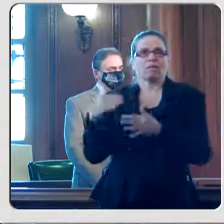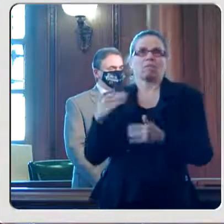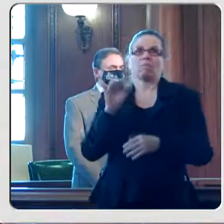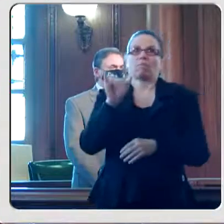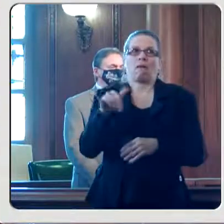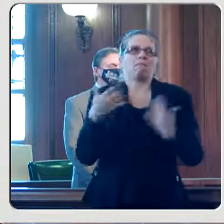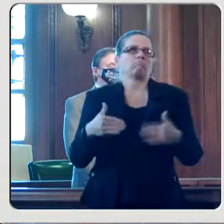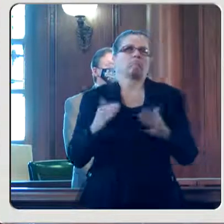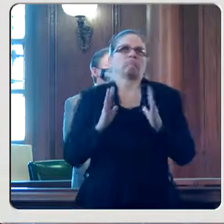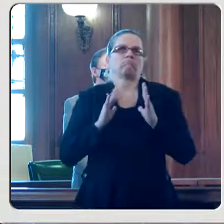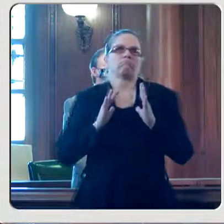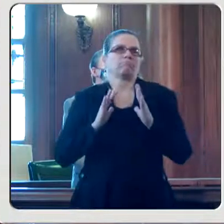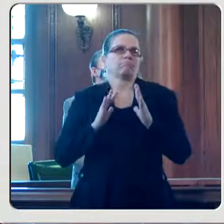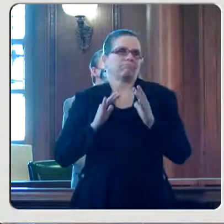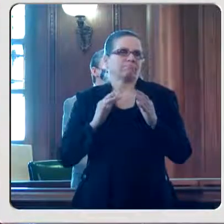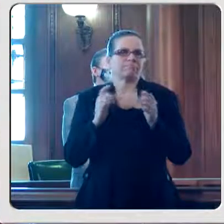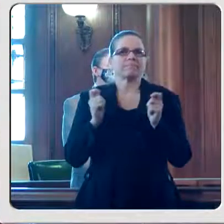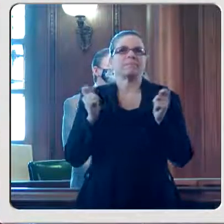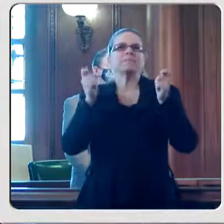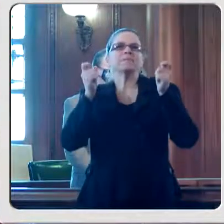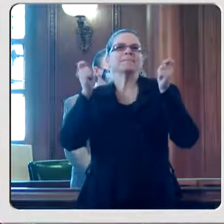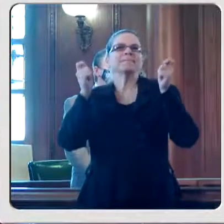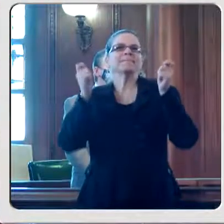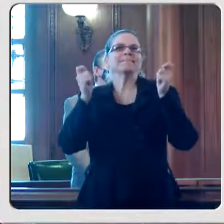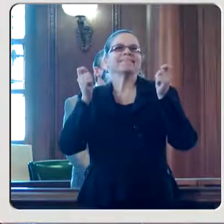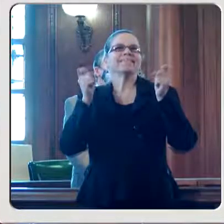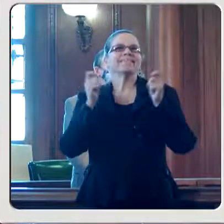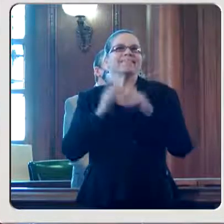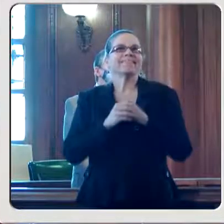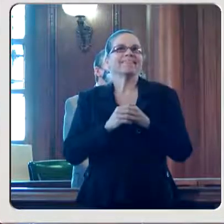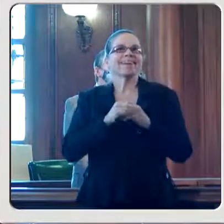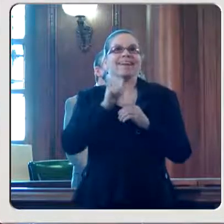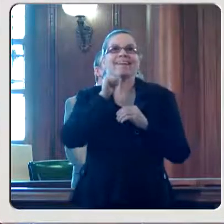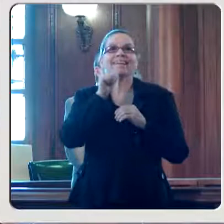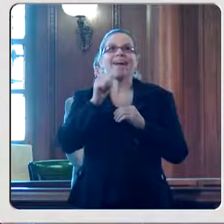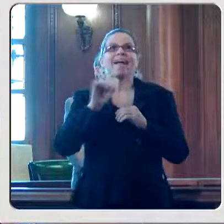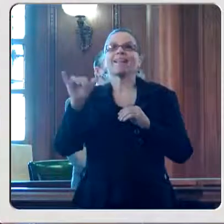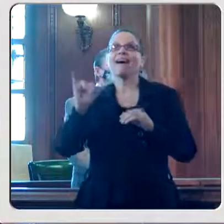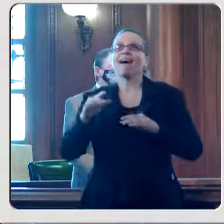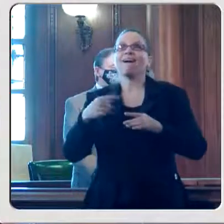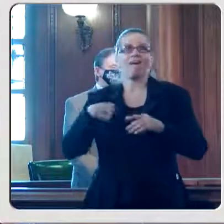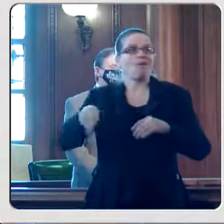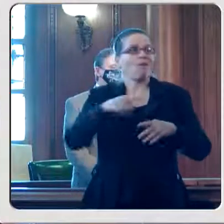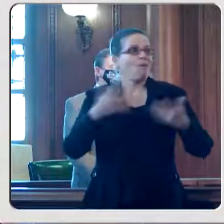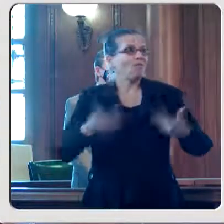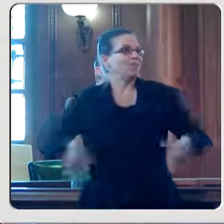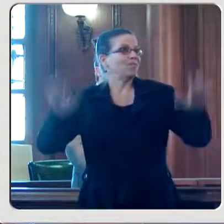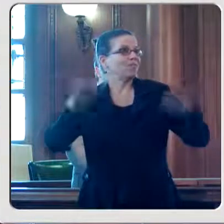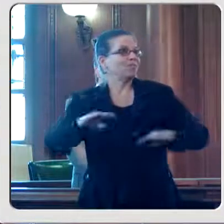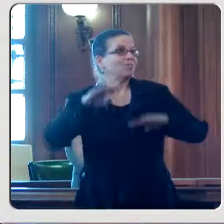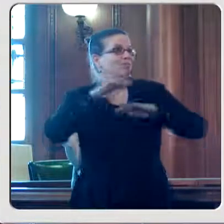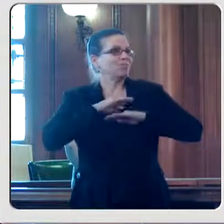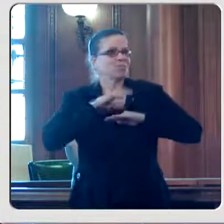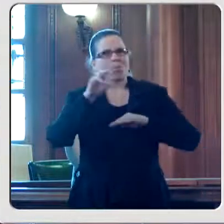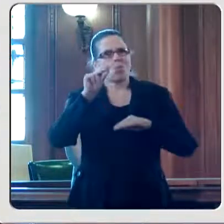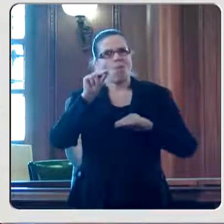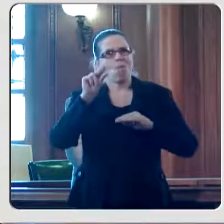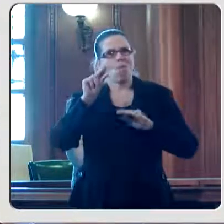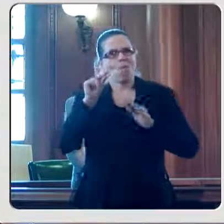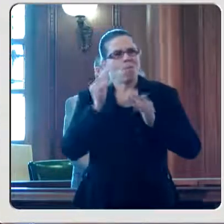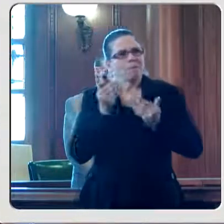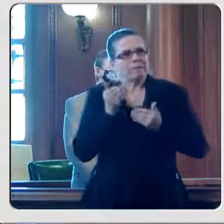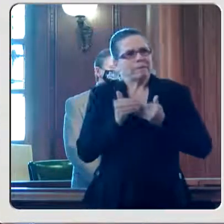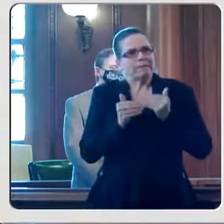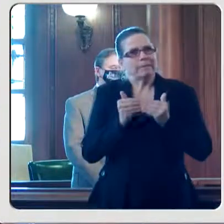are celebrating, but we are not satisfied. And so we want to make sure that individuals